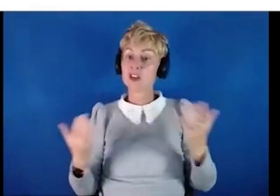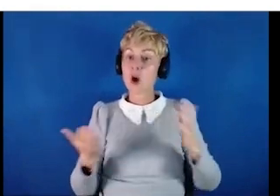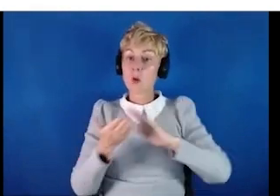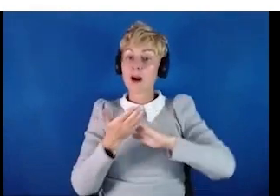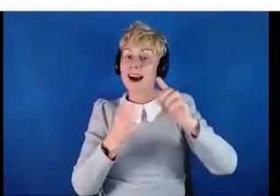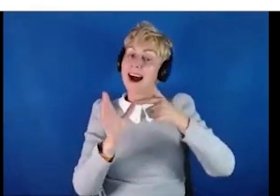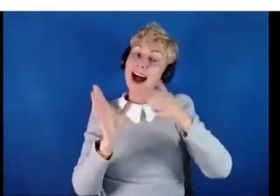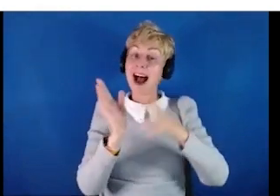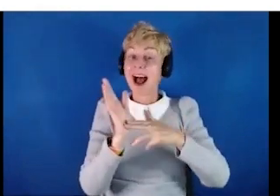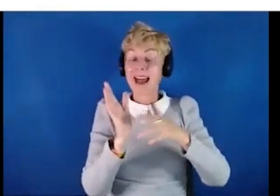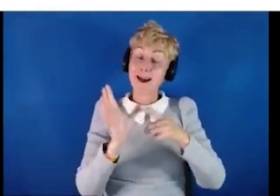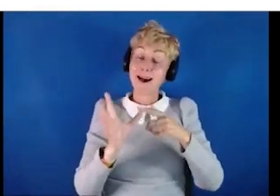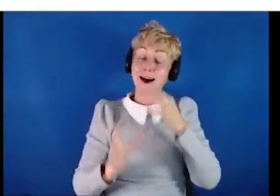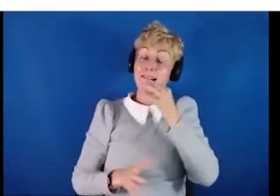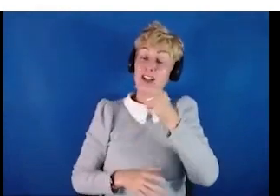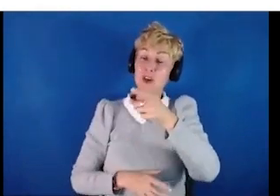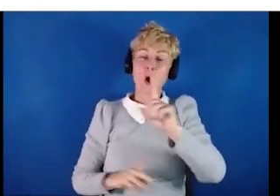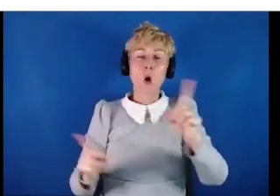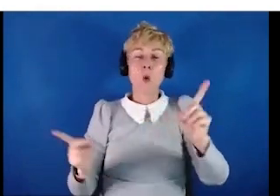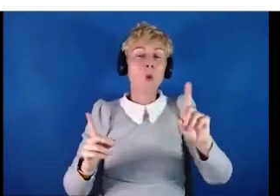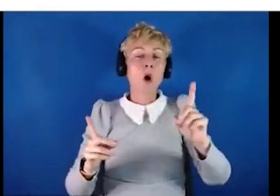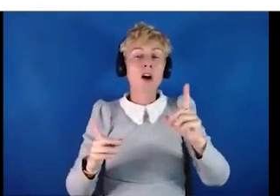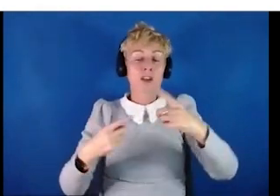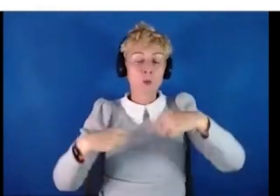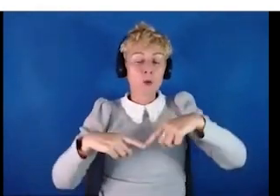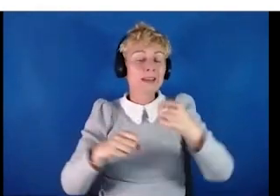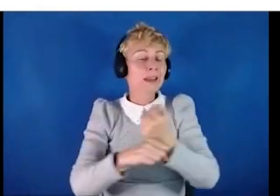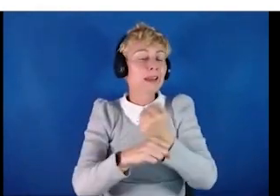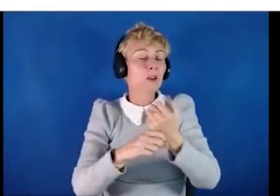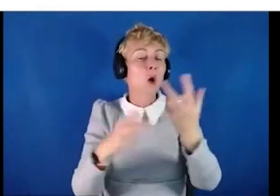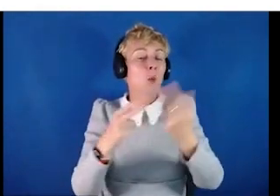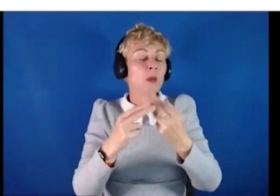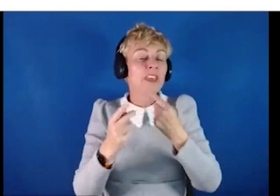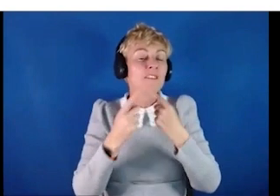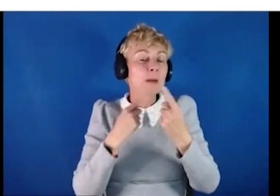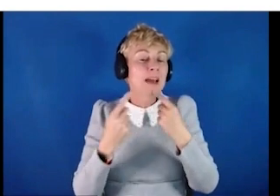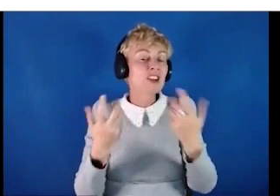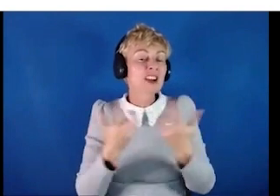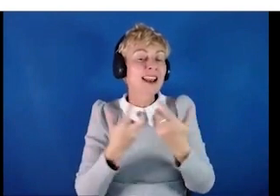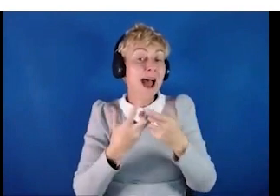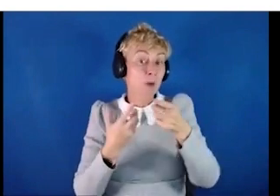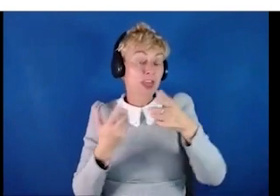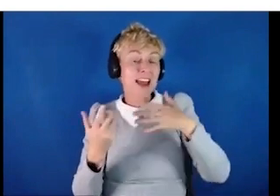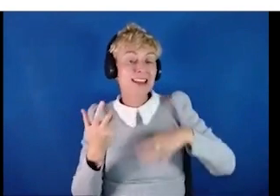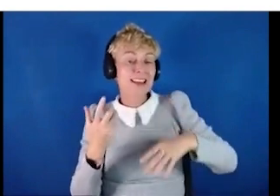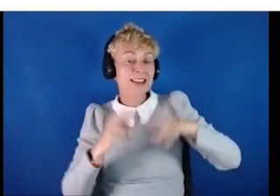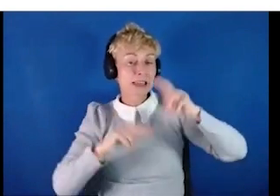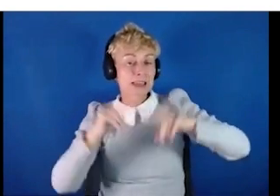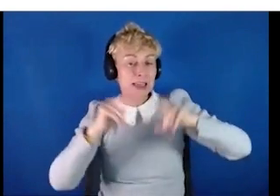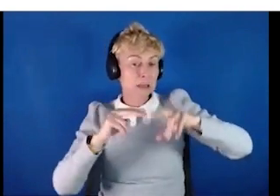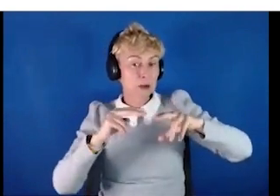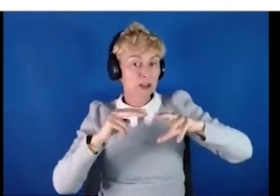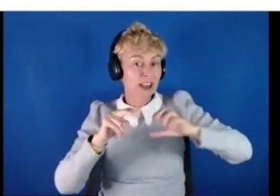did we do with this information, and how did our needs assessment influence the development of a website prototype?